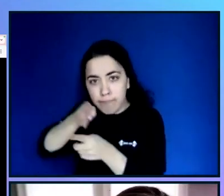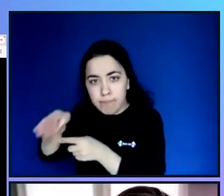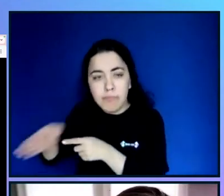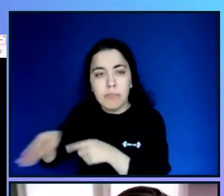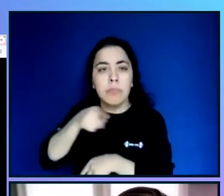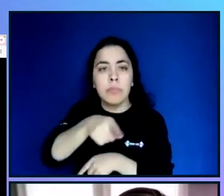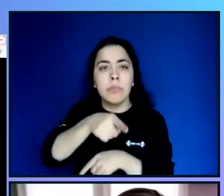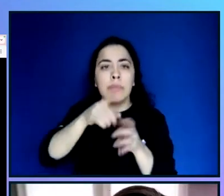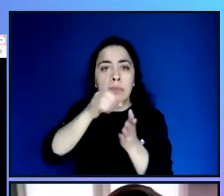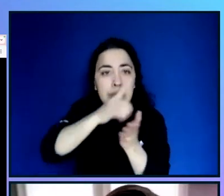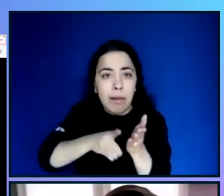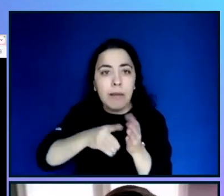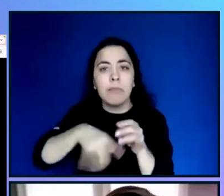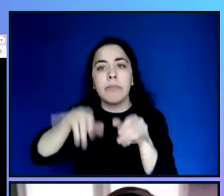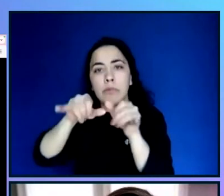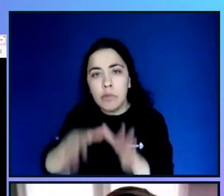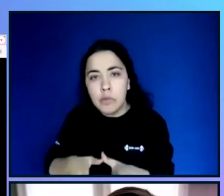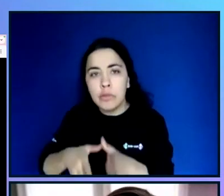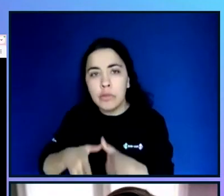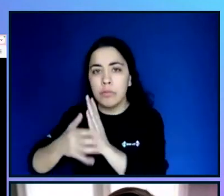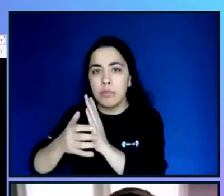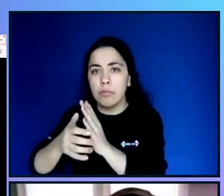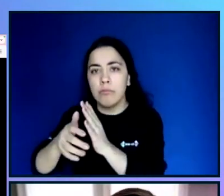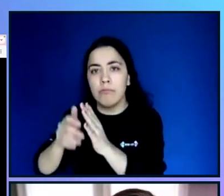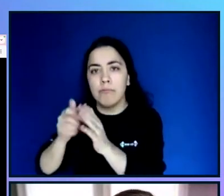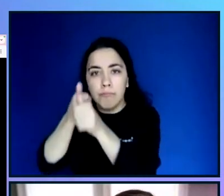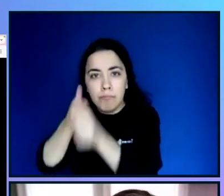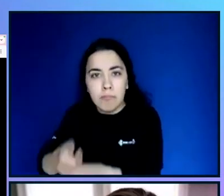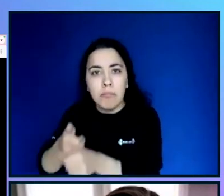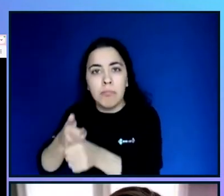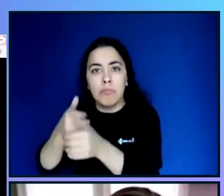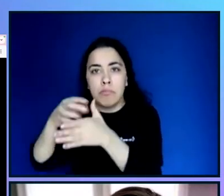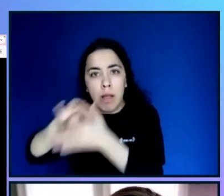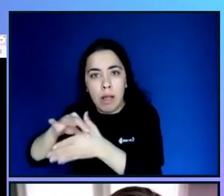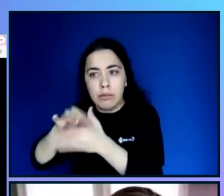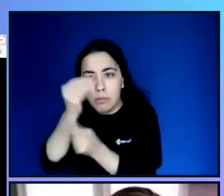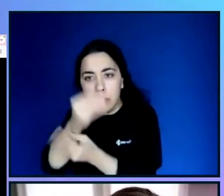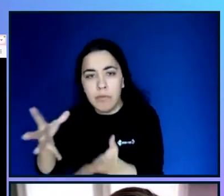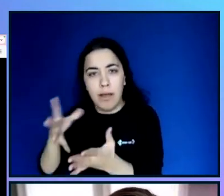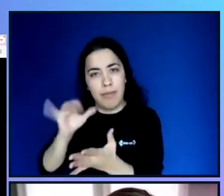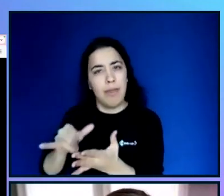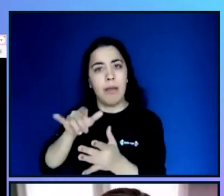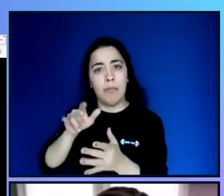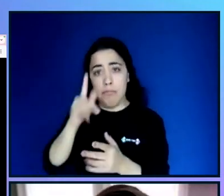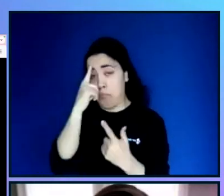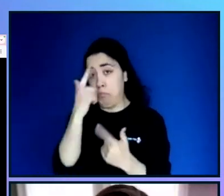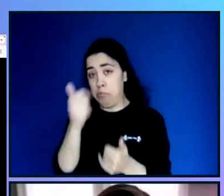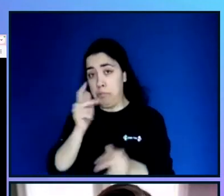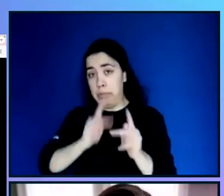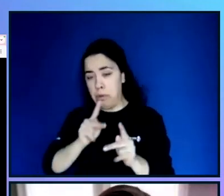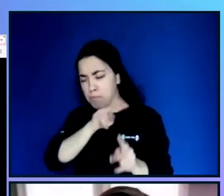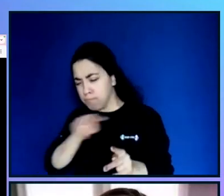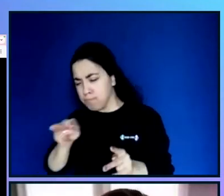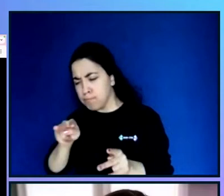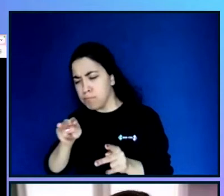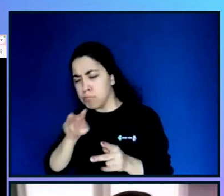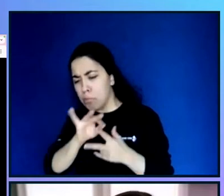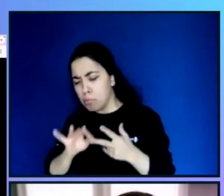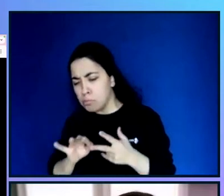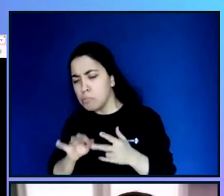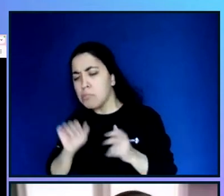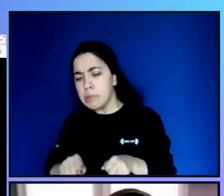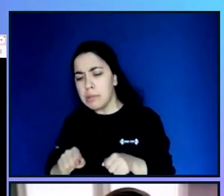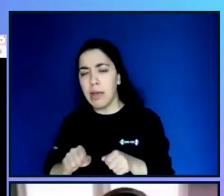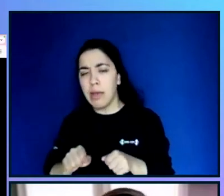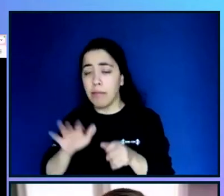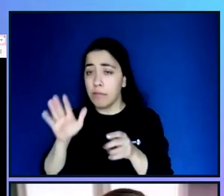and content, and soon to come product. People have the option to complete the entire